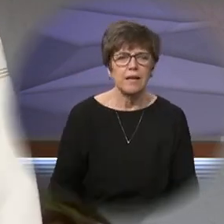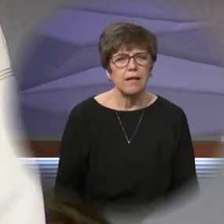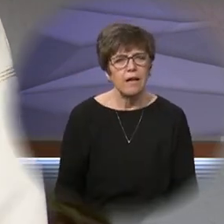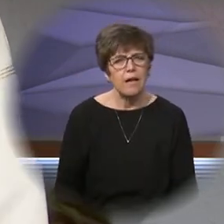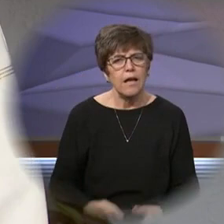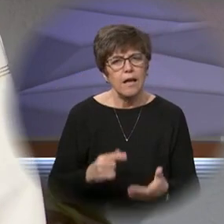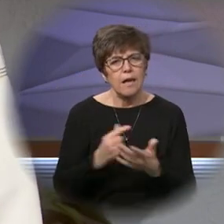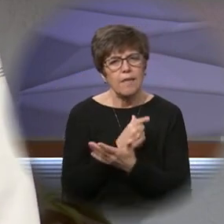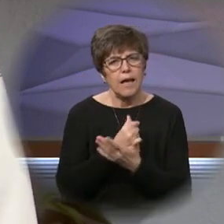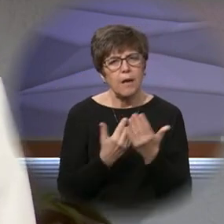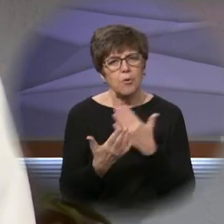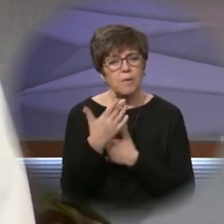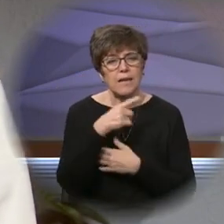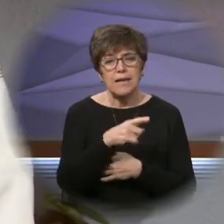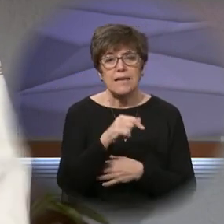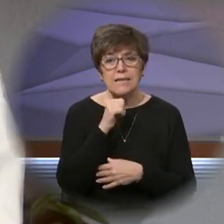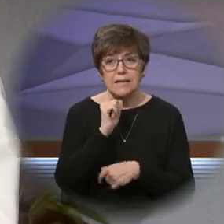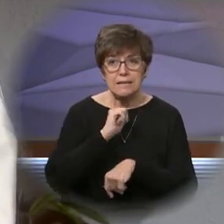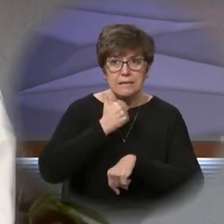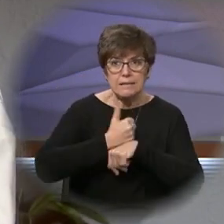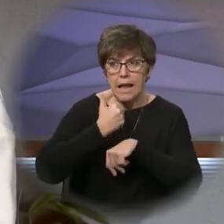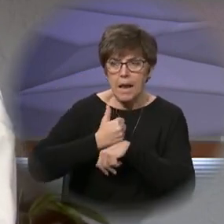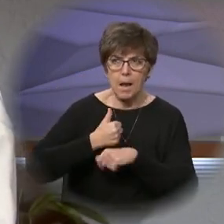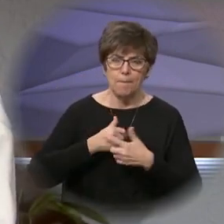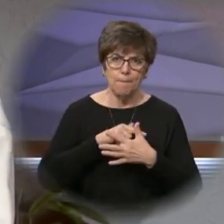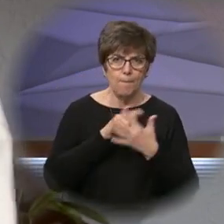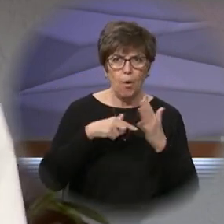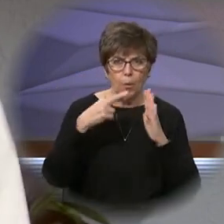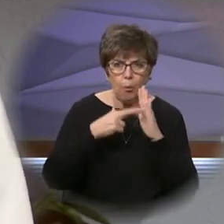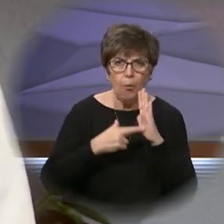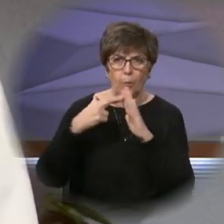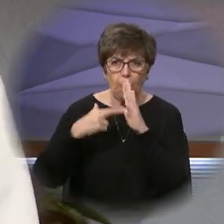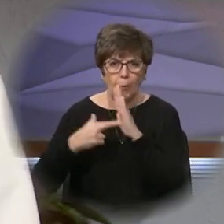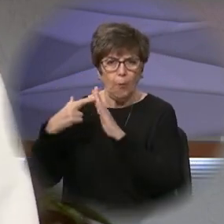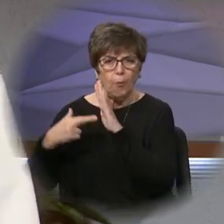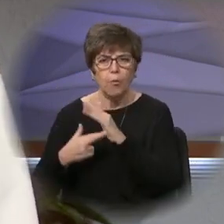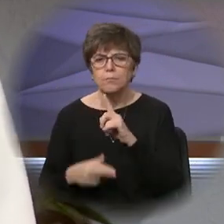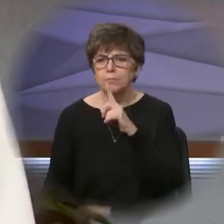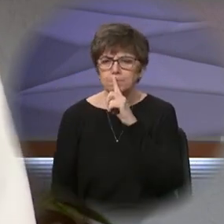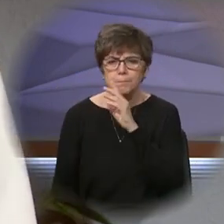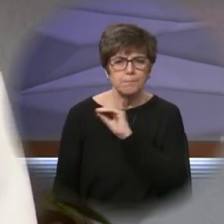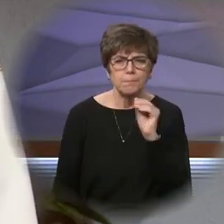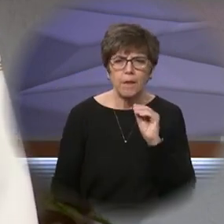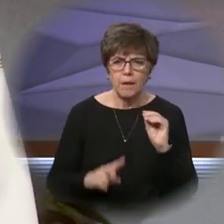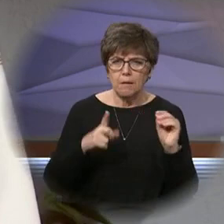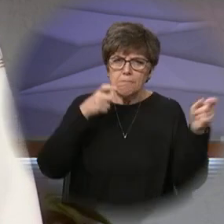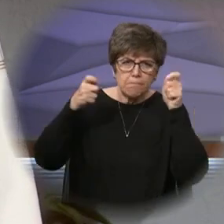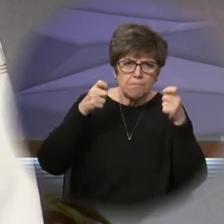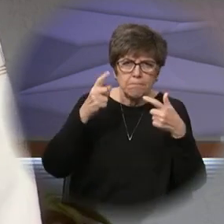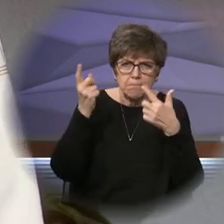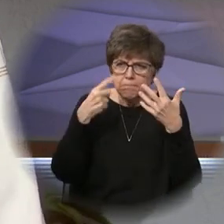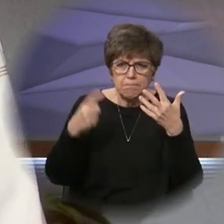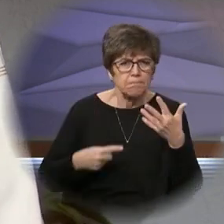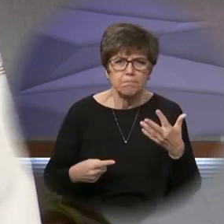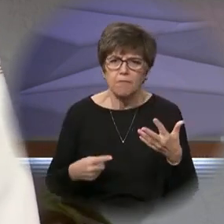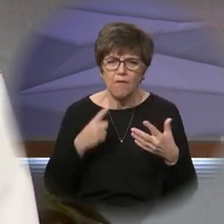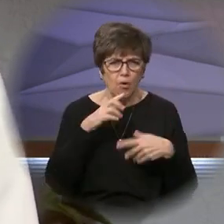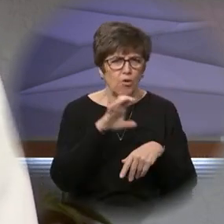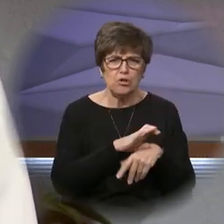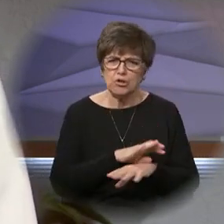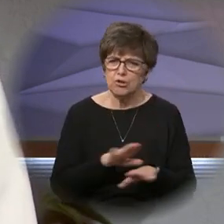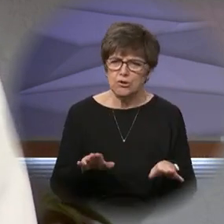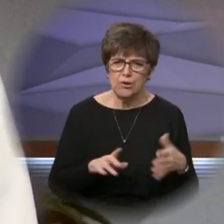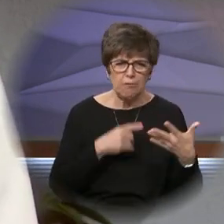this morning that he didn't lay out all kinds of rules and governance and disciplines for the